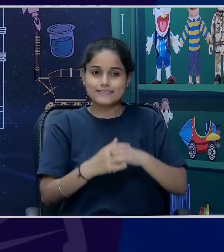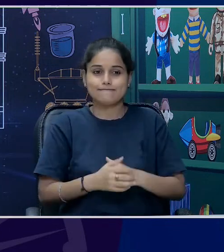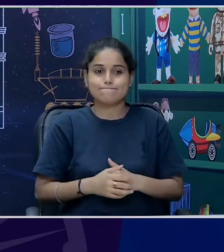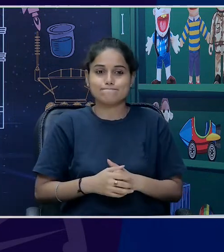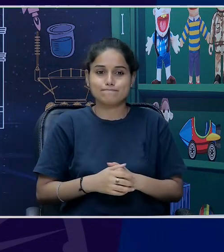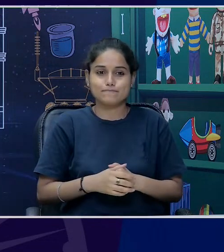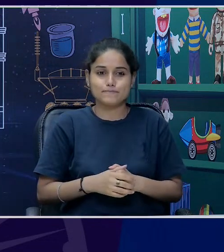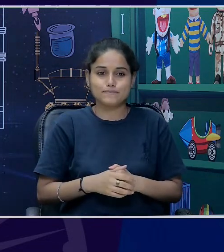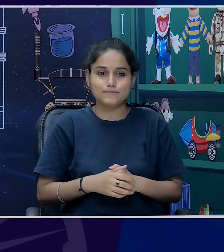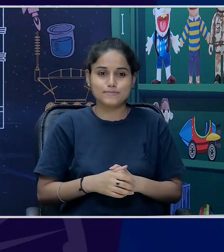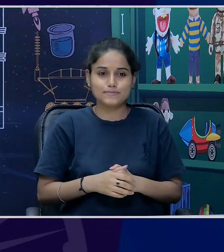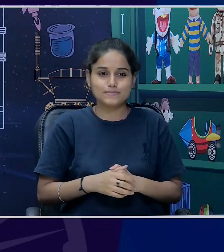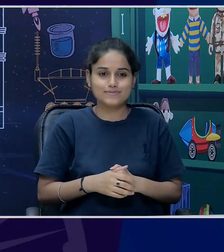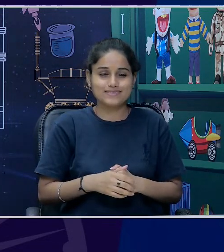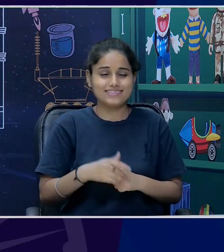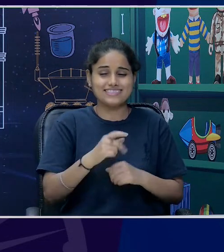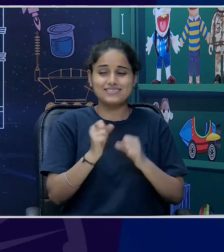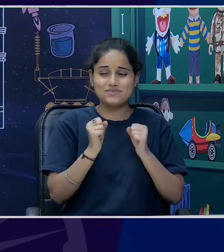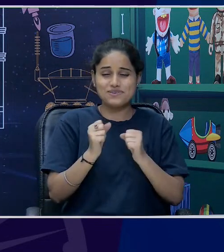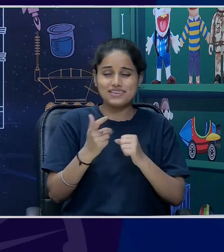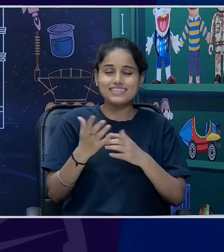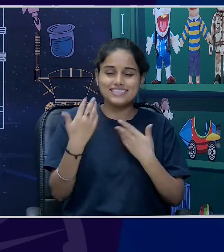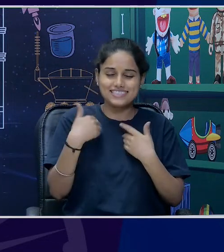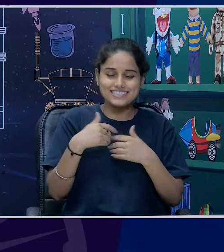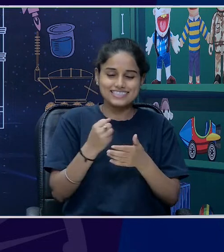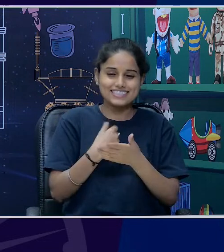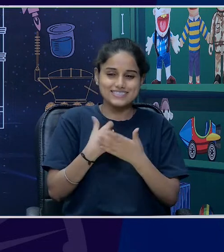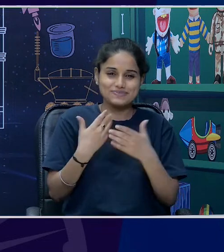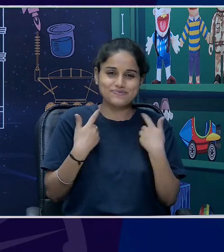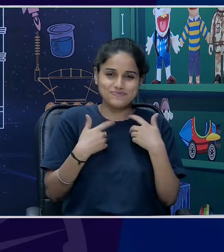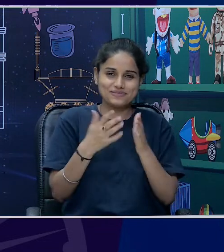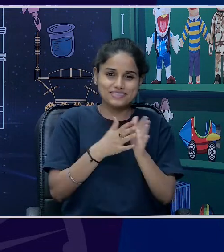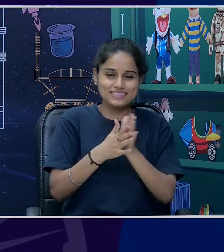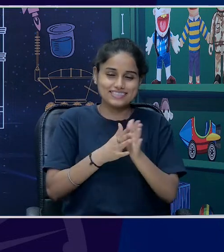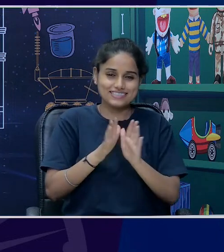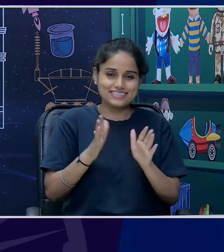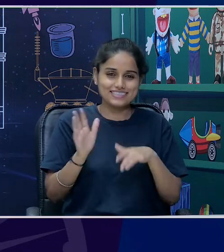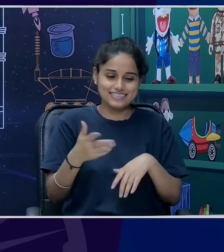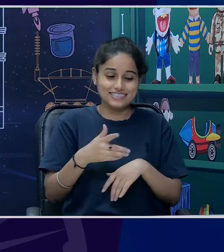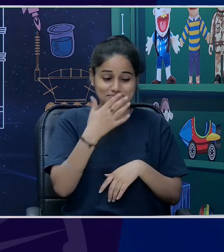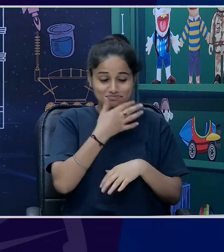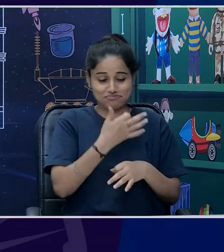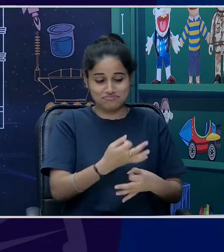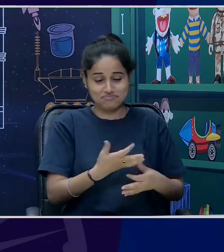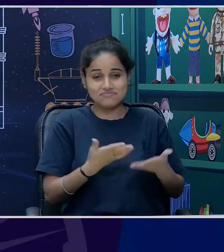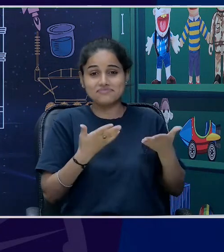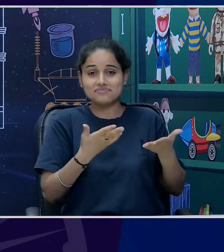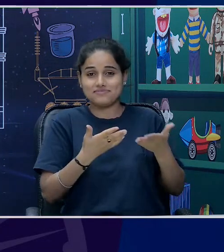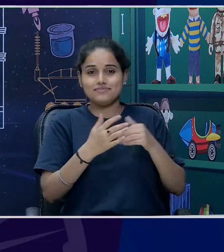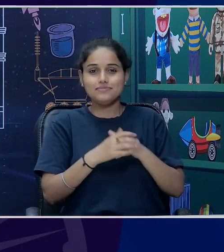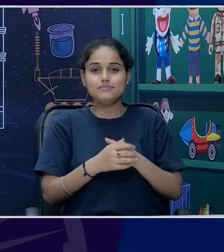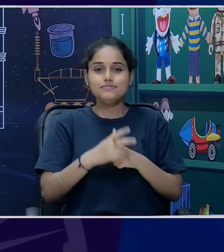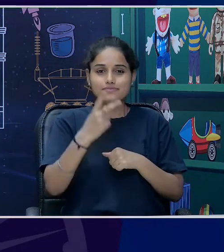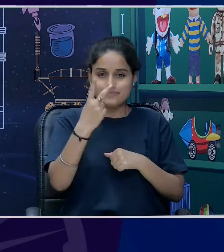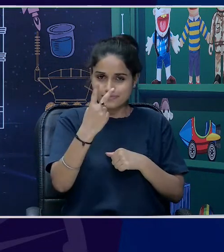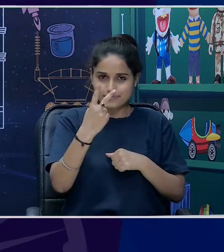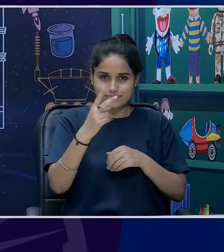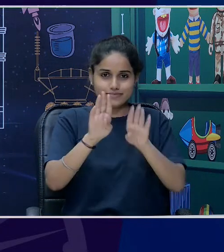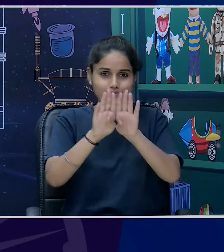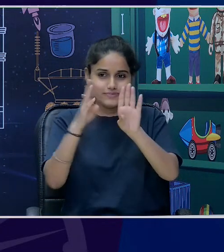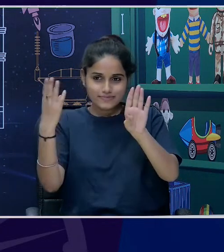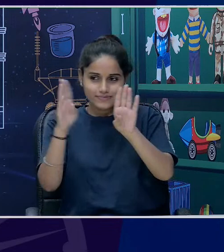Wonderful. That's a challenge for me as well. Wow. Okay. It's really nice. 2 What brown gates